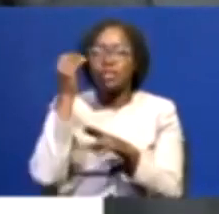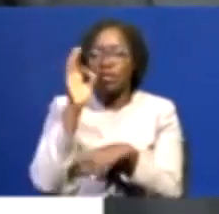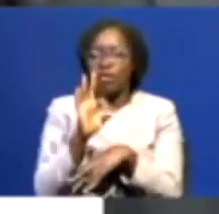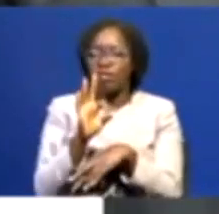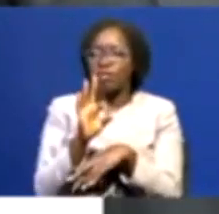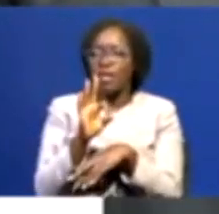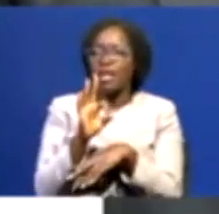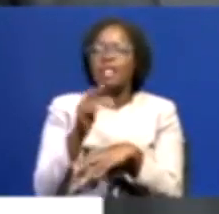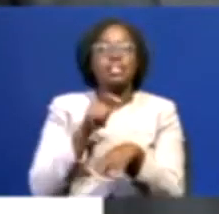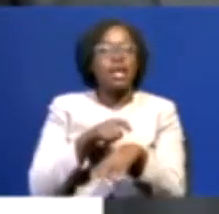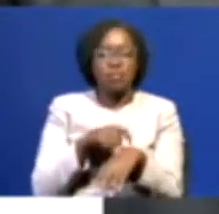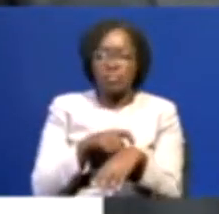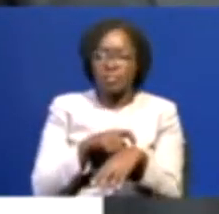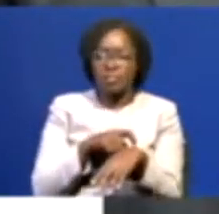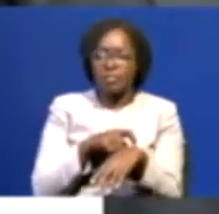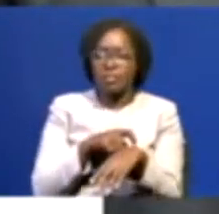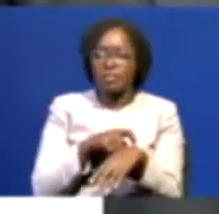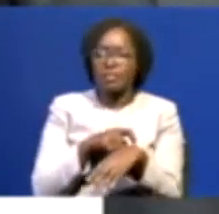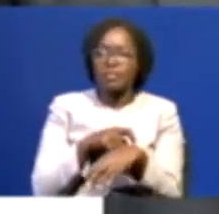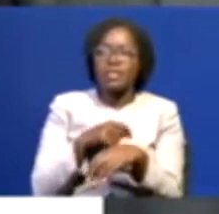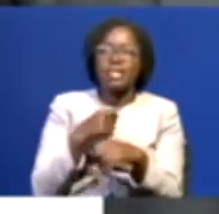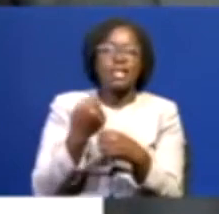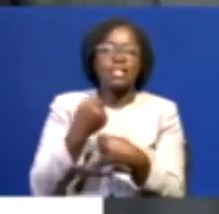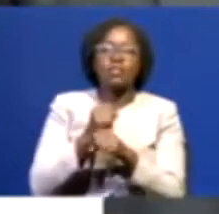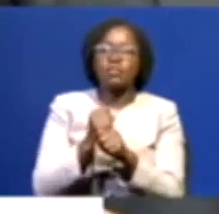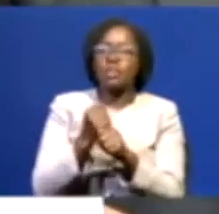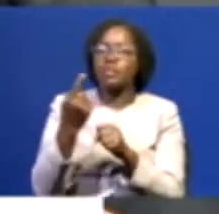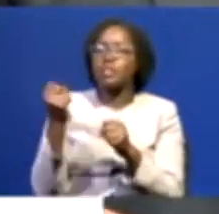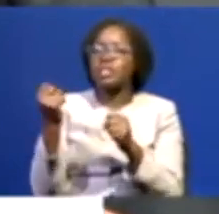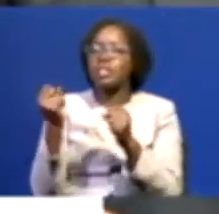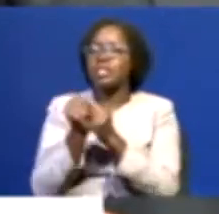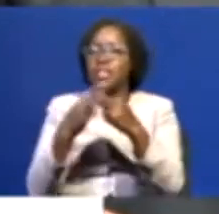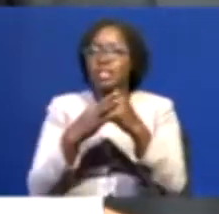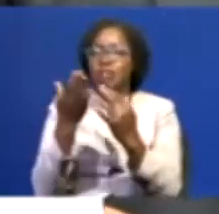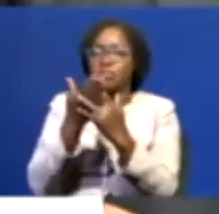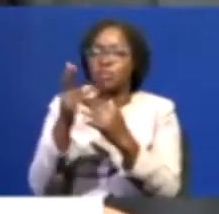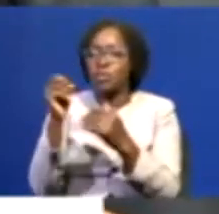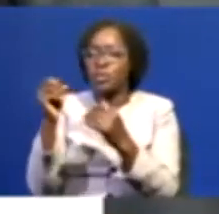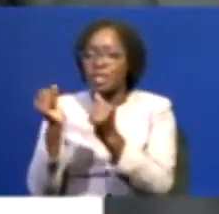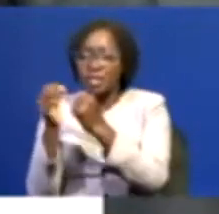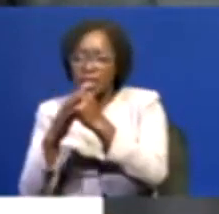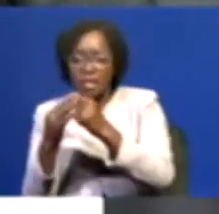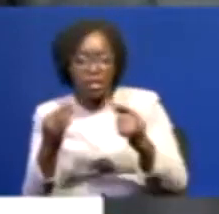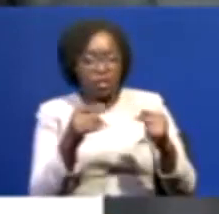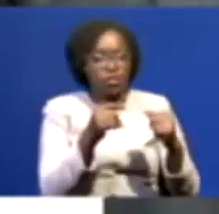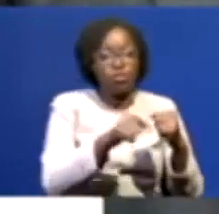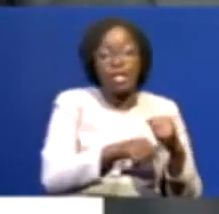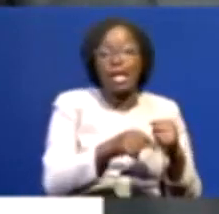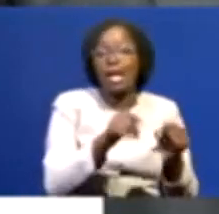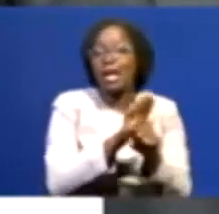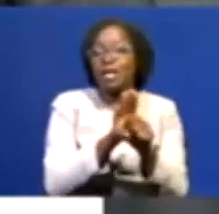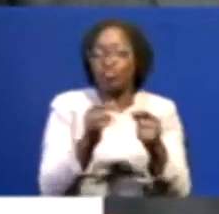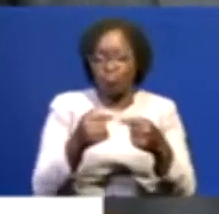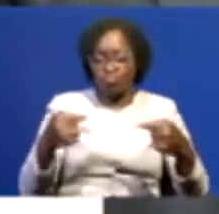the element of time. The act was set up in 2018. And between 2018 and today, there's been a lot